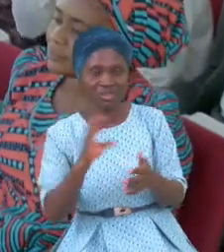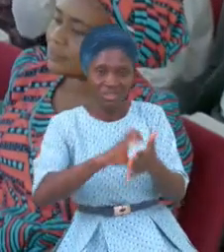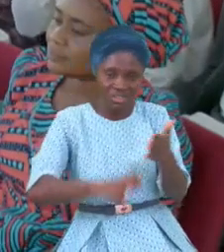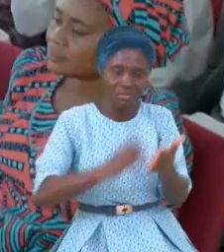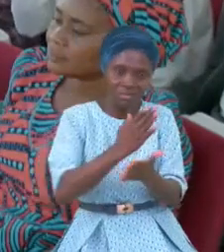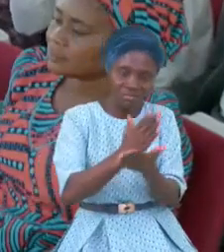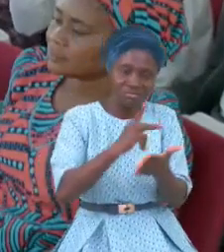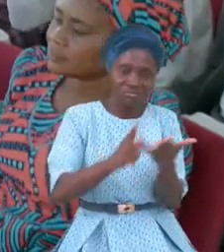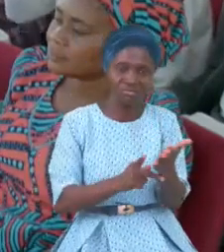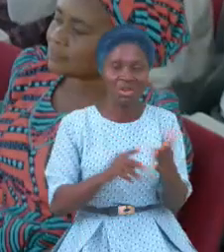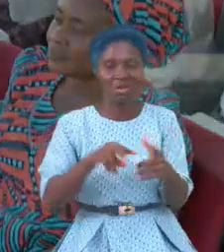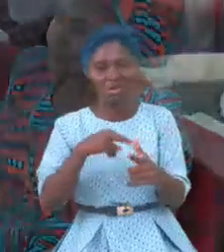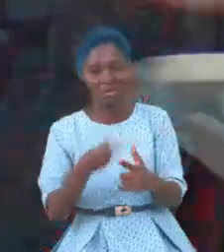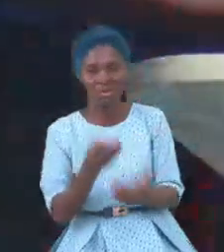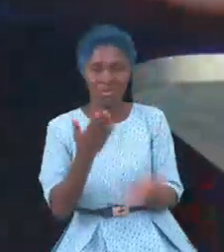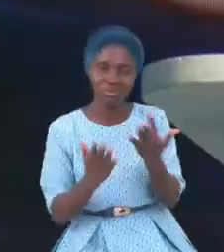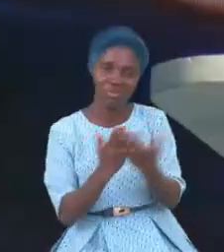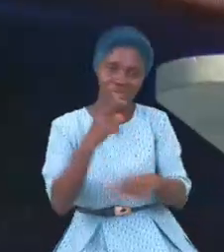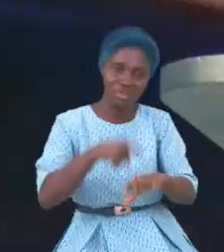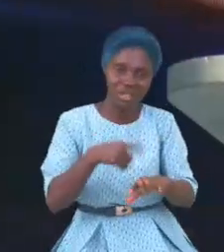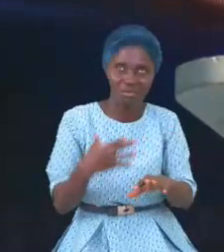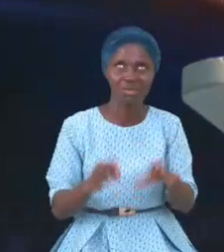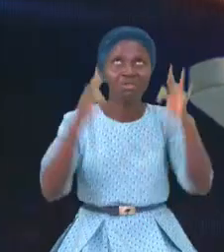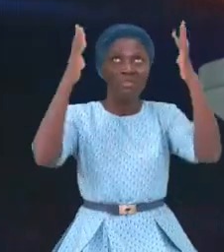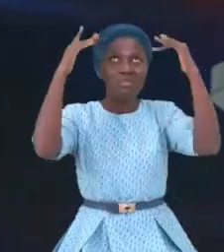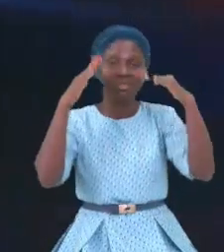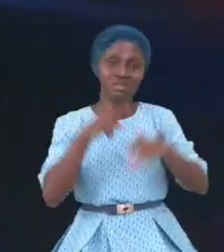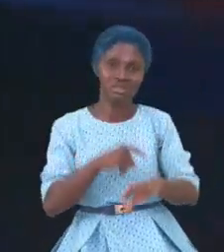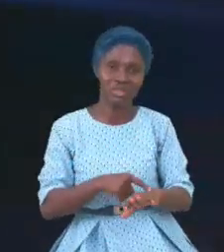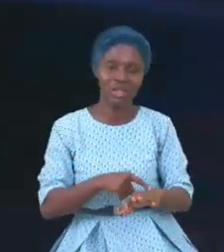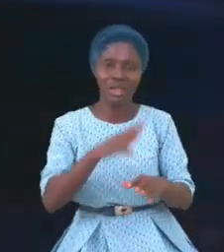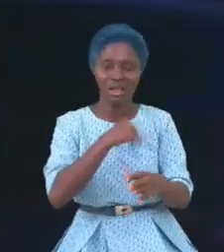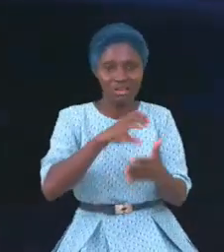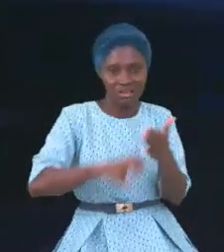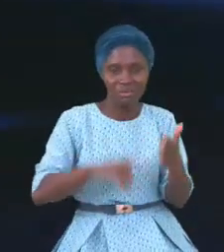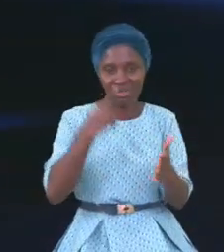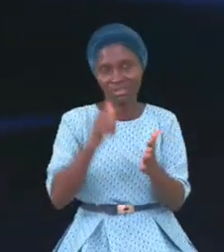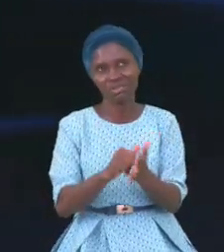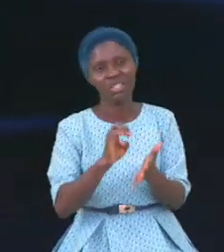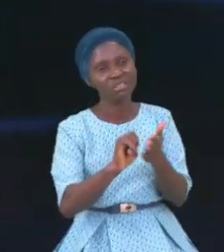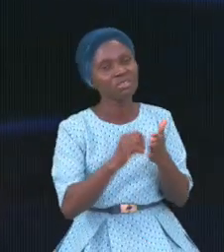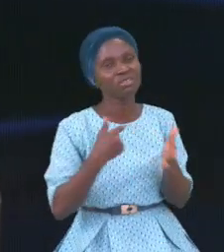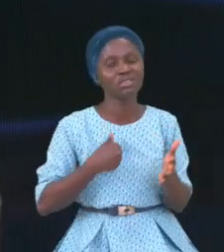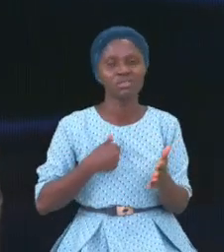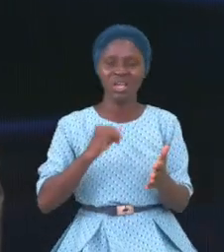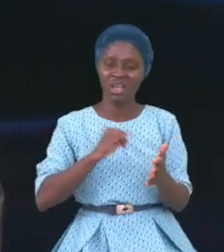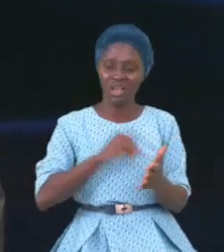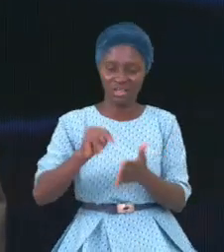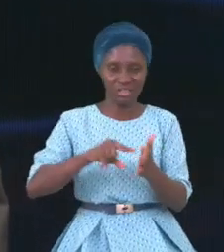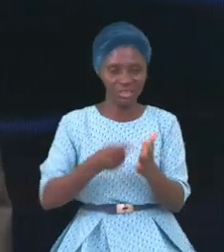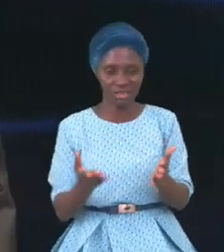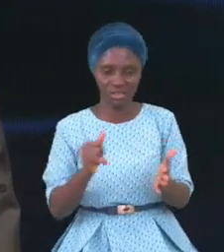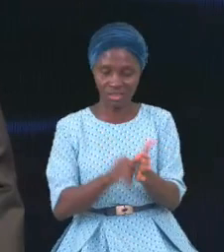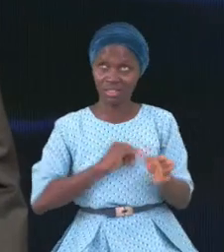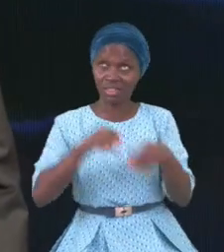season, he says, I cannot keep on giving this to the Lord. Please excuse me. I need this that I give you. I'm taking it back